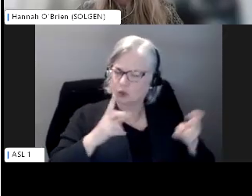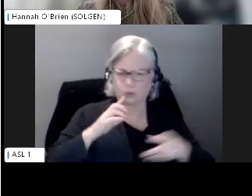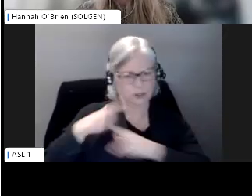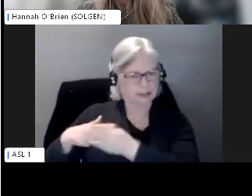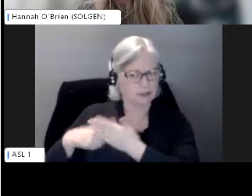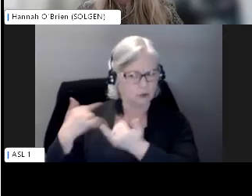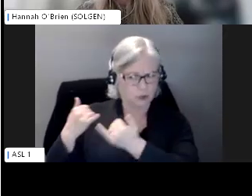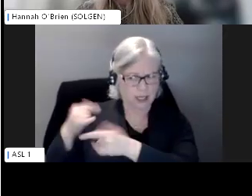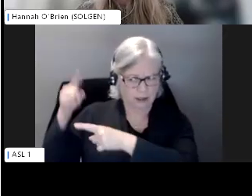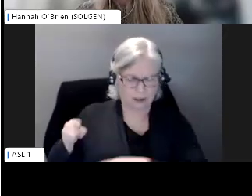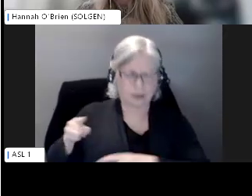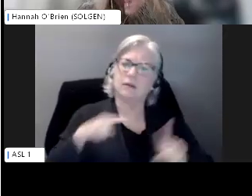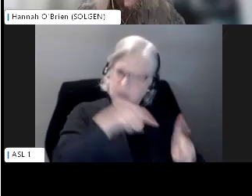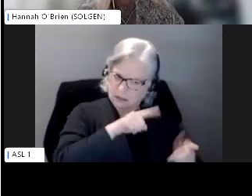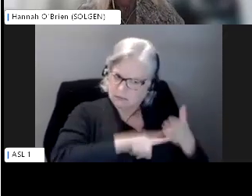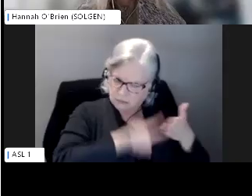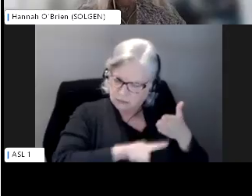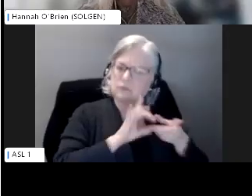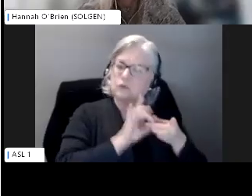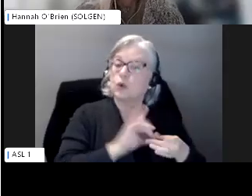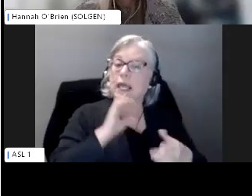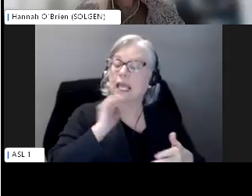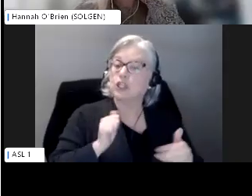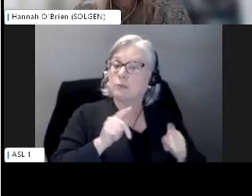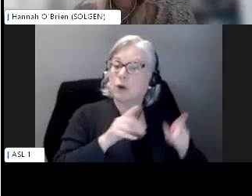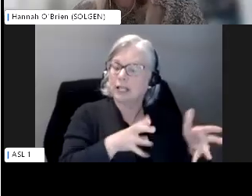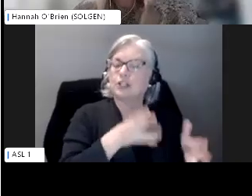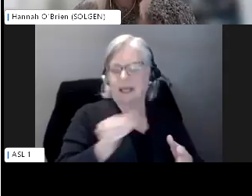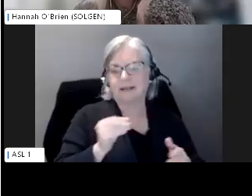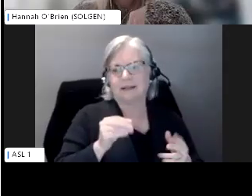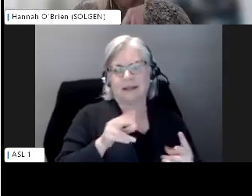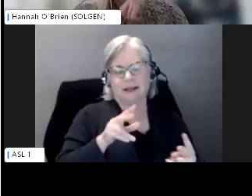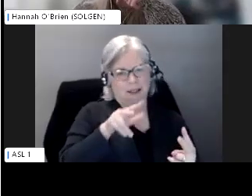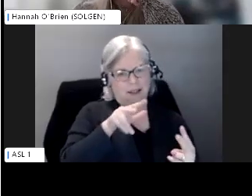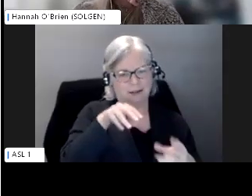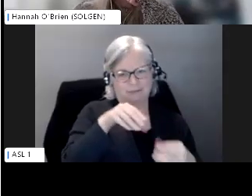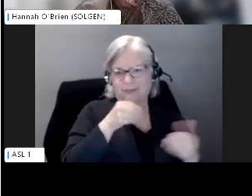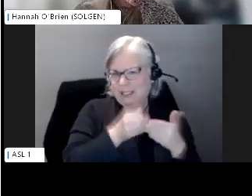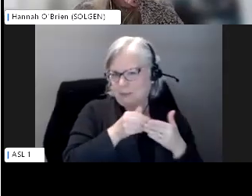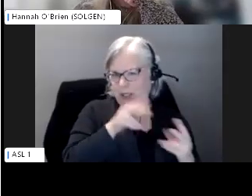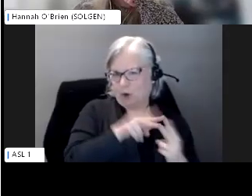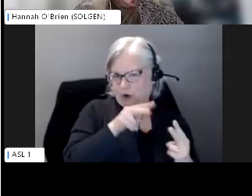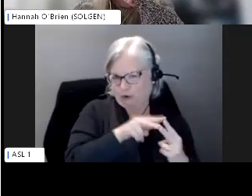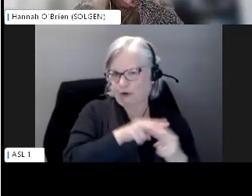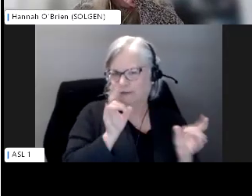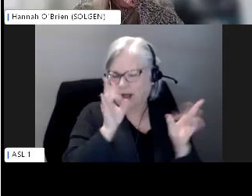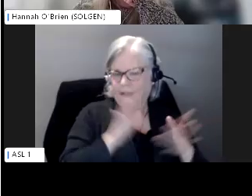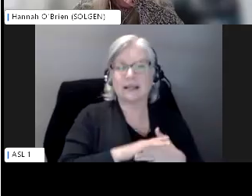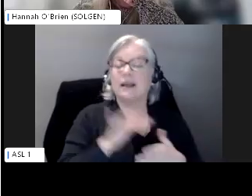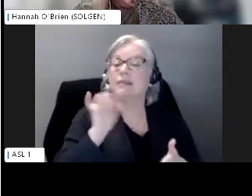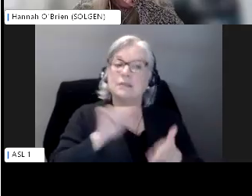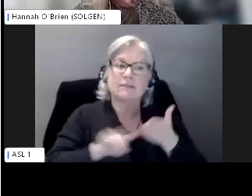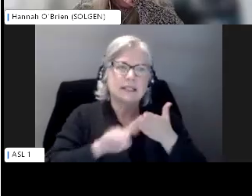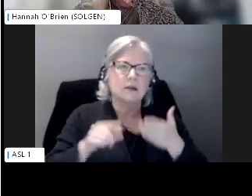related to aging populations and intimate partner violence. And that's the inquest into the death of Gladys